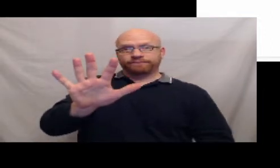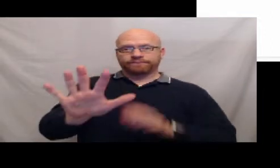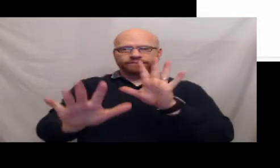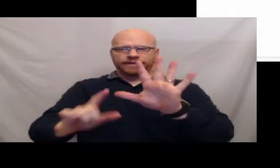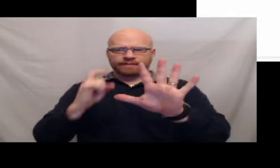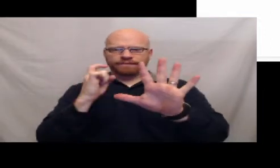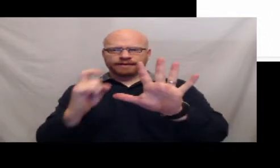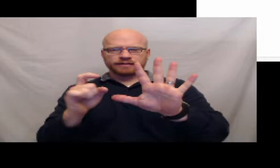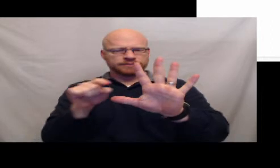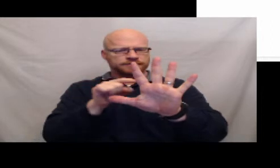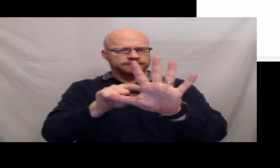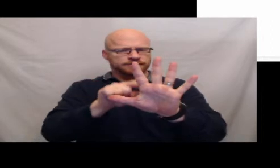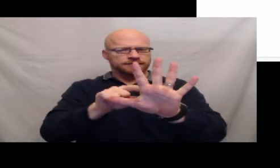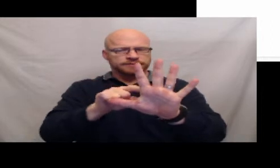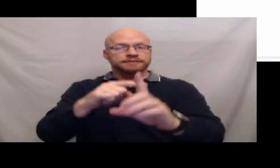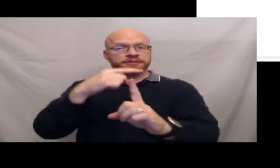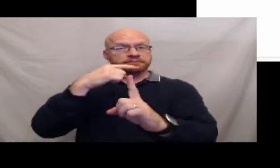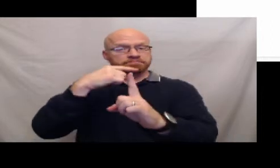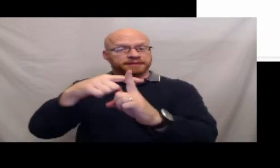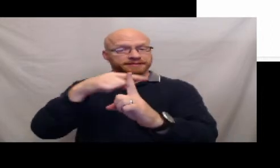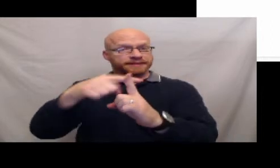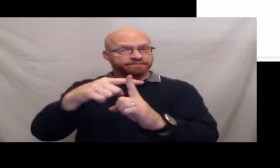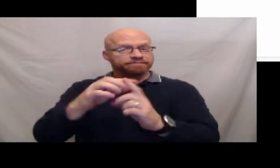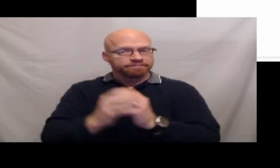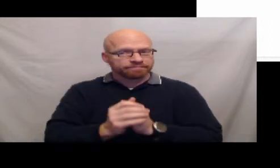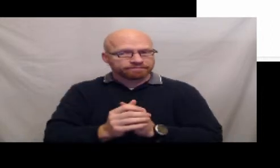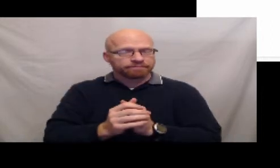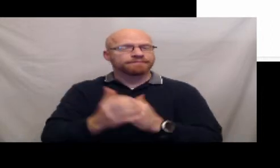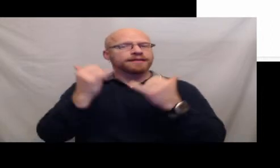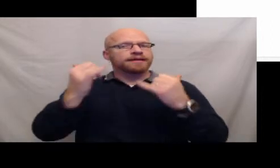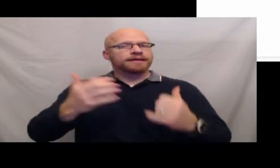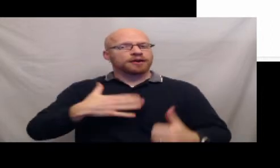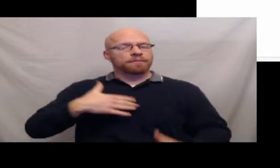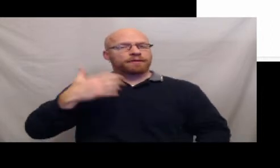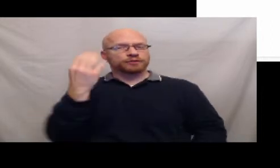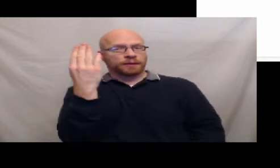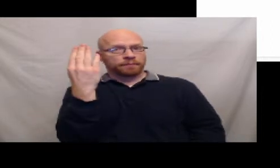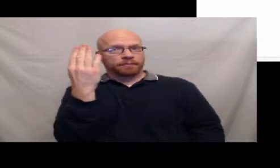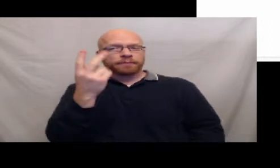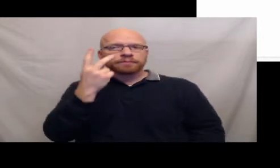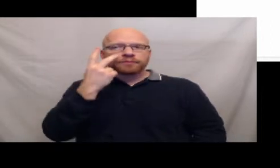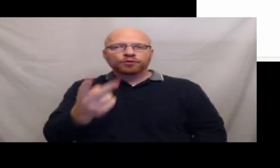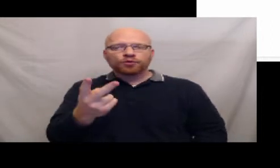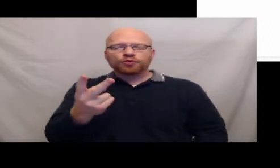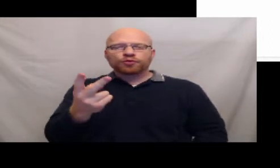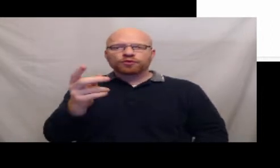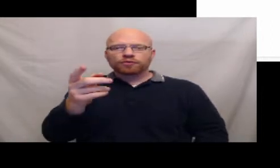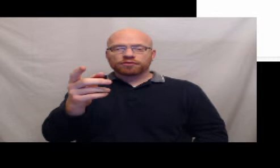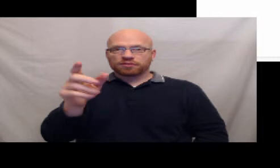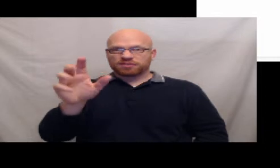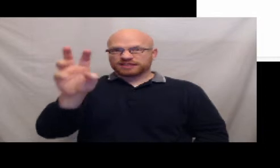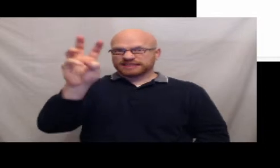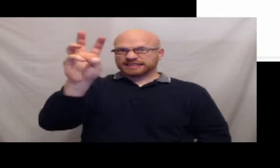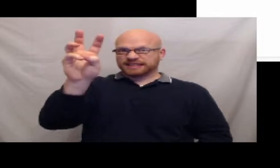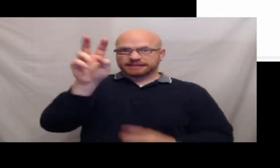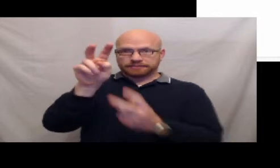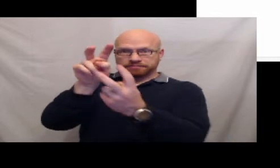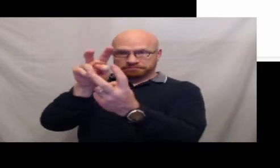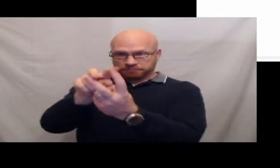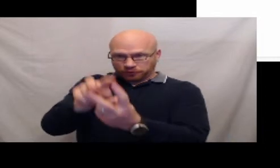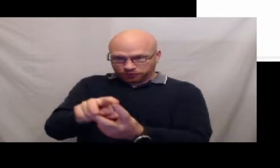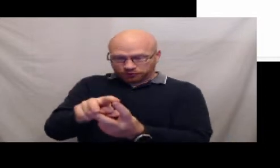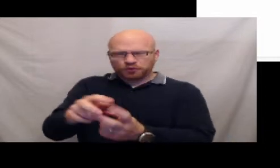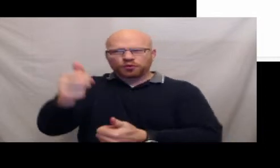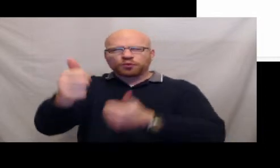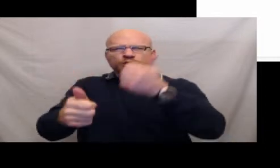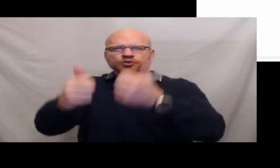now in our current trinomial, but the coefficient we're concerned with right now. Now, we're looking